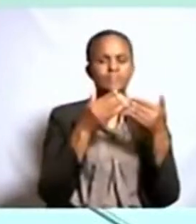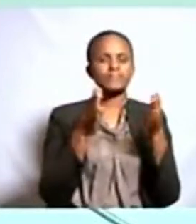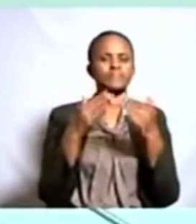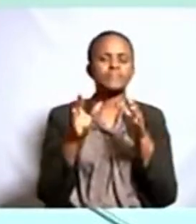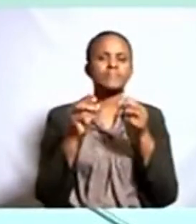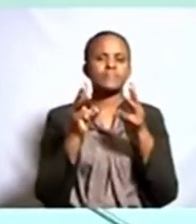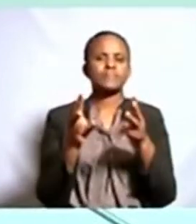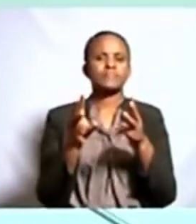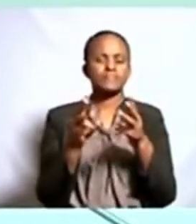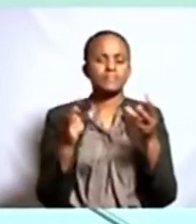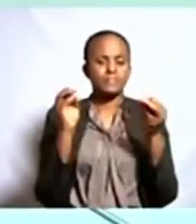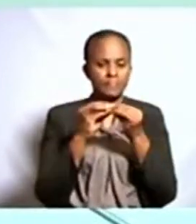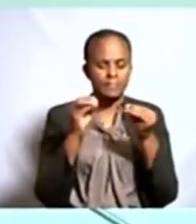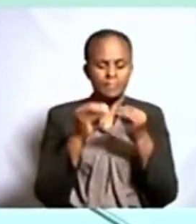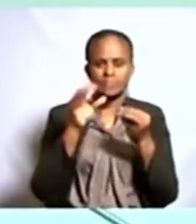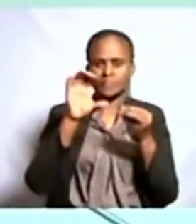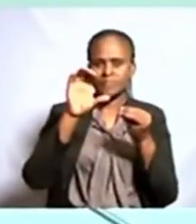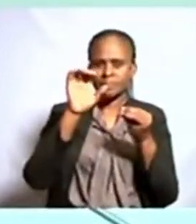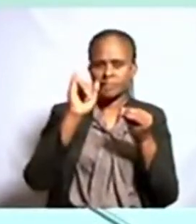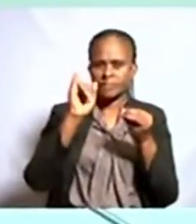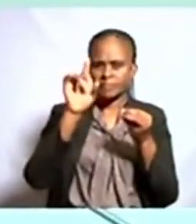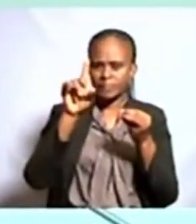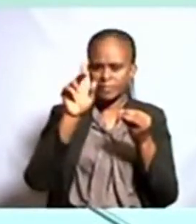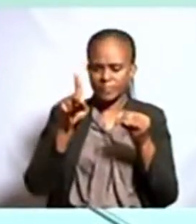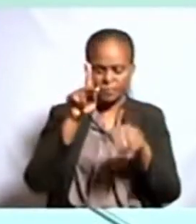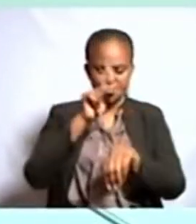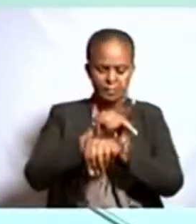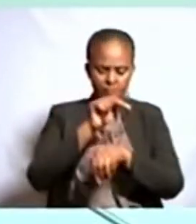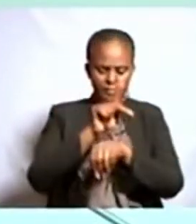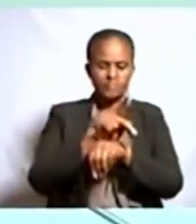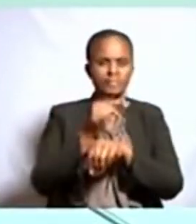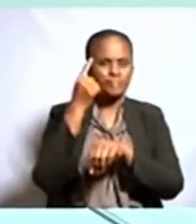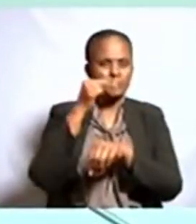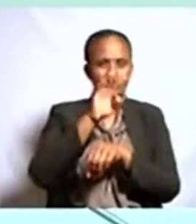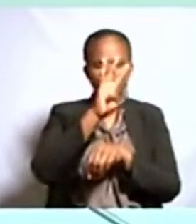method. Further, CIDP project document section